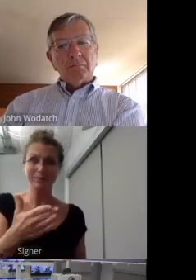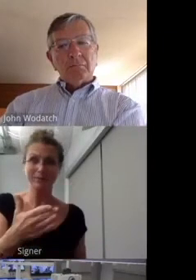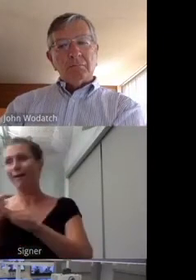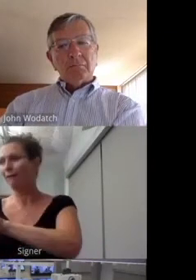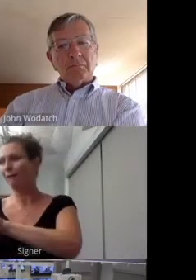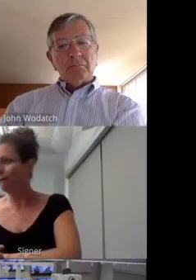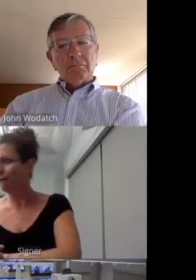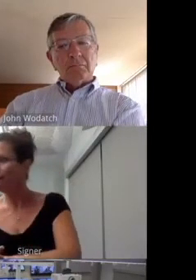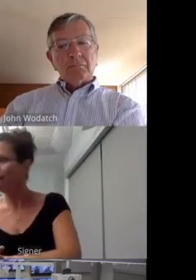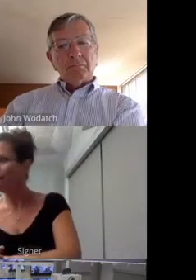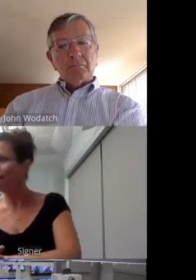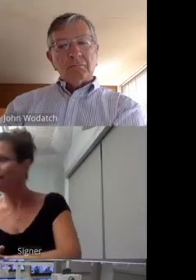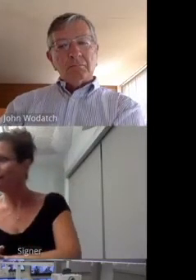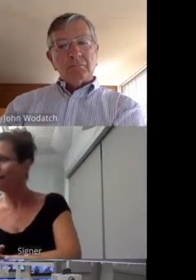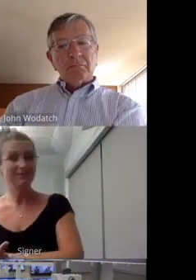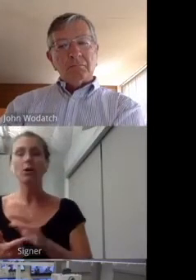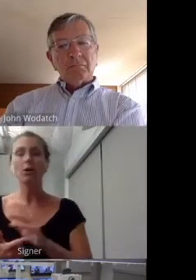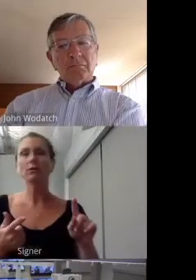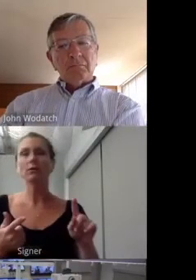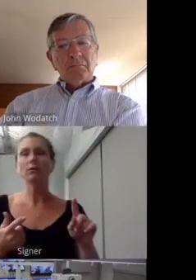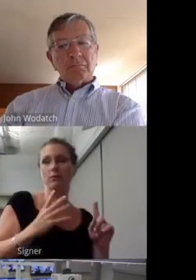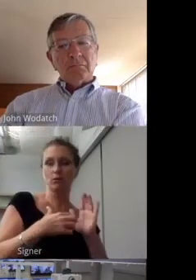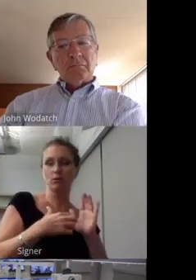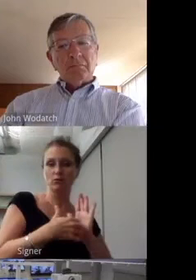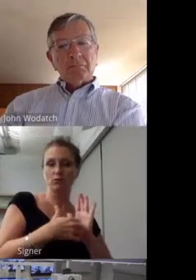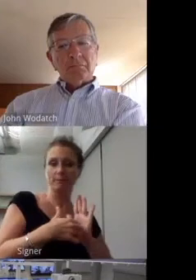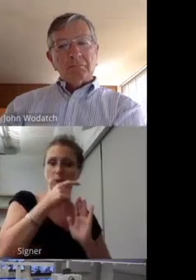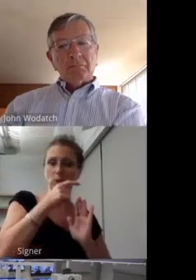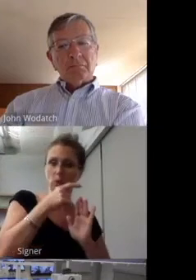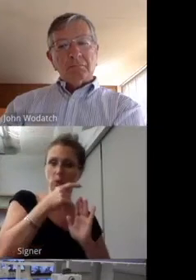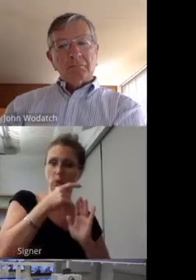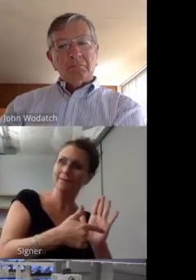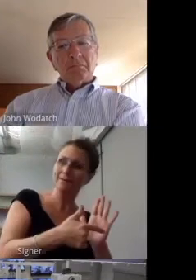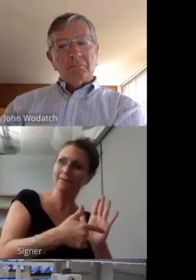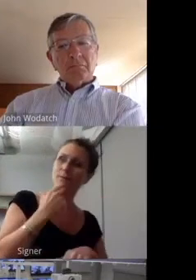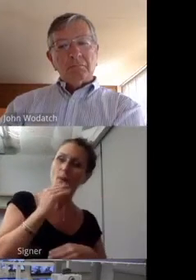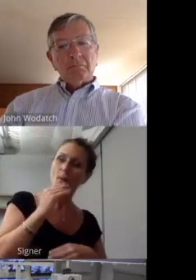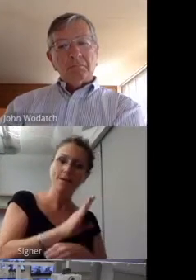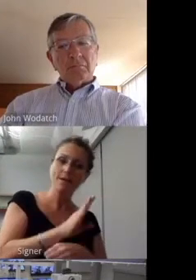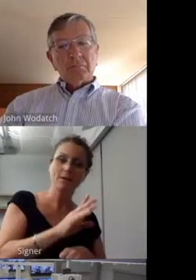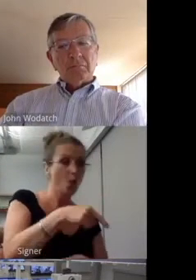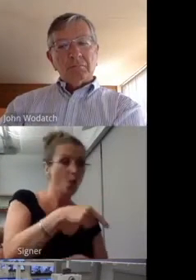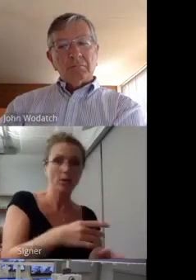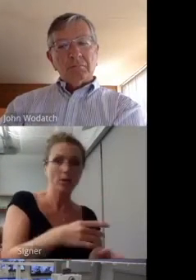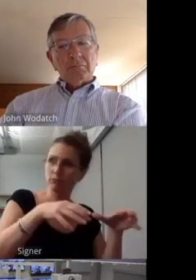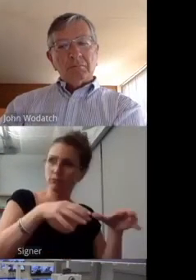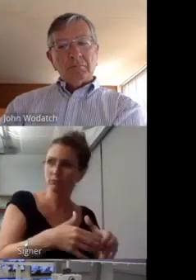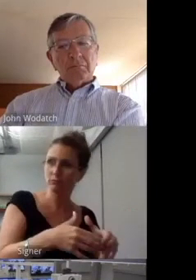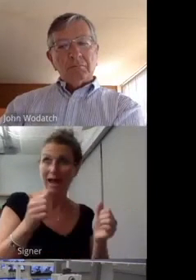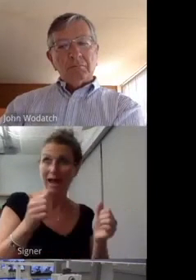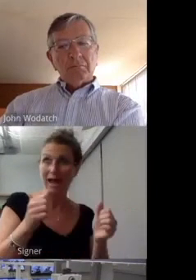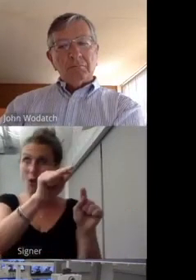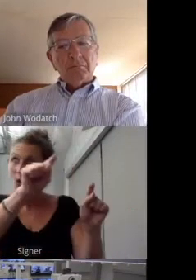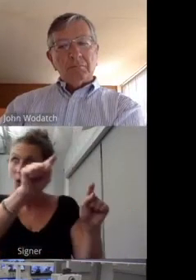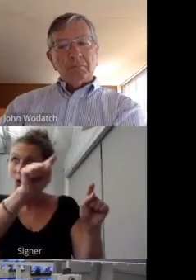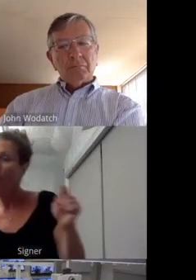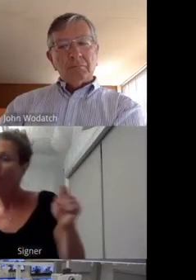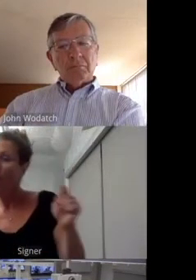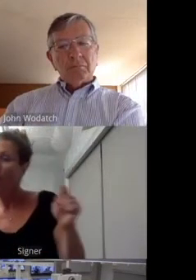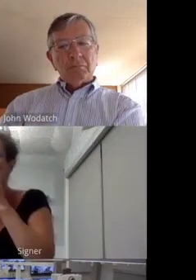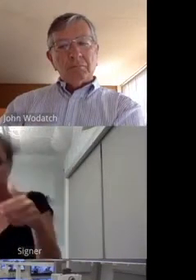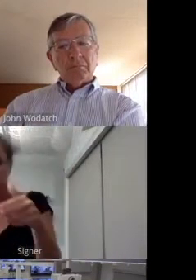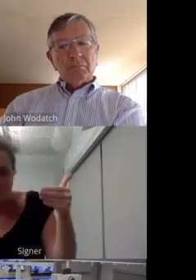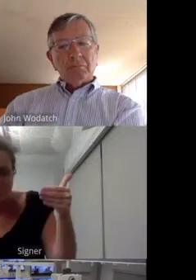that represented small business were the only ones against this legislation. Everyone else pretty well embraced it, at least the idea of it and the hope of